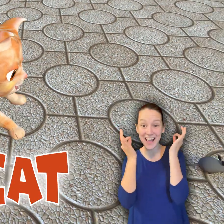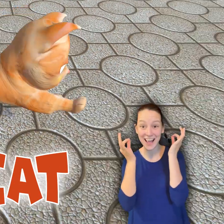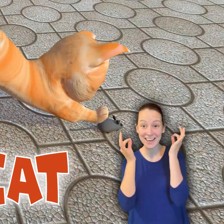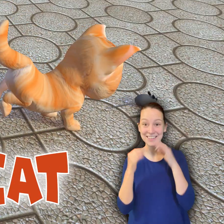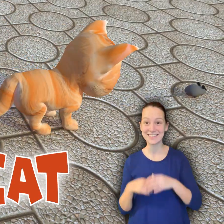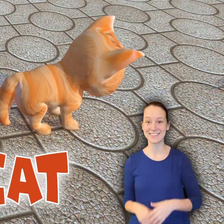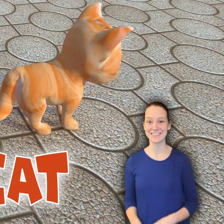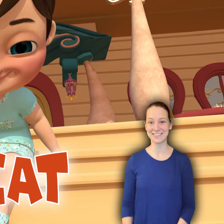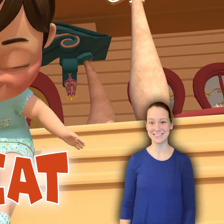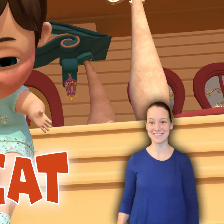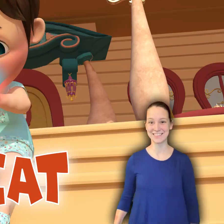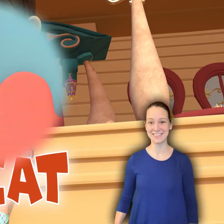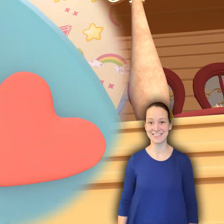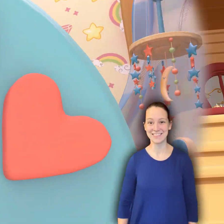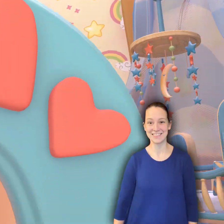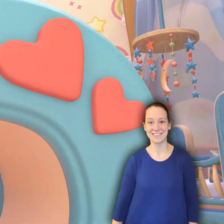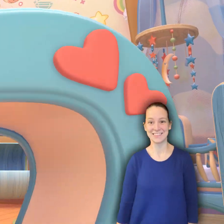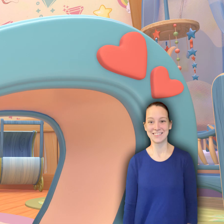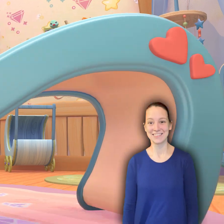kitty cat